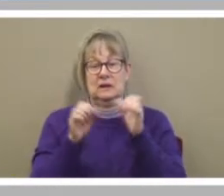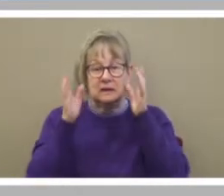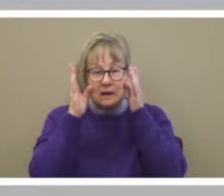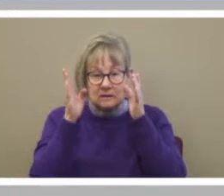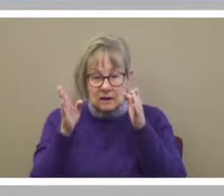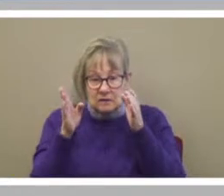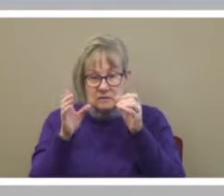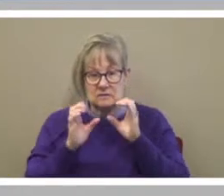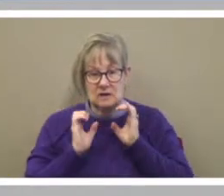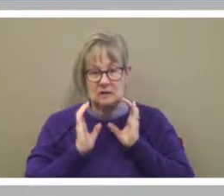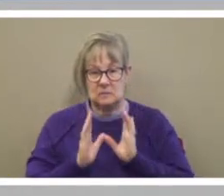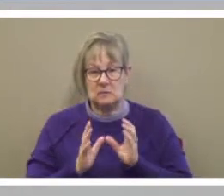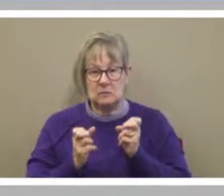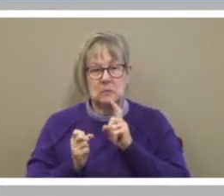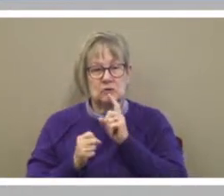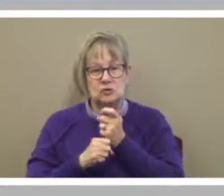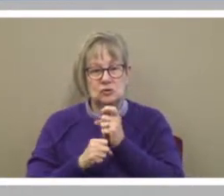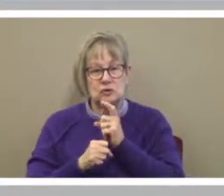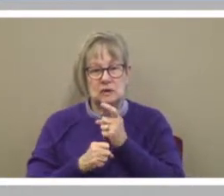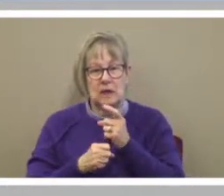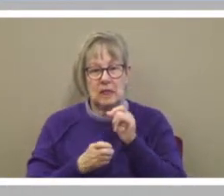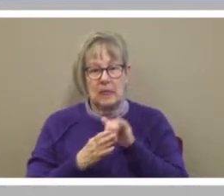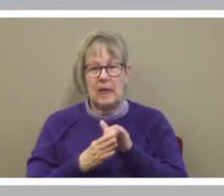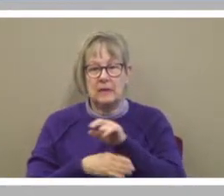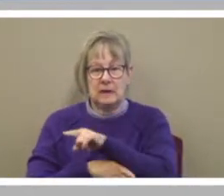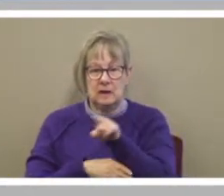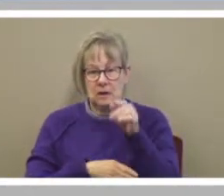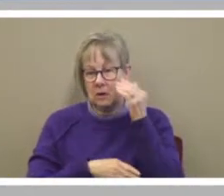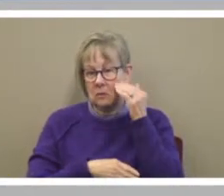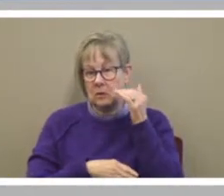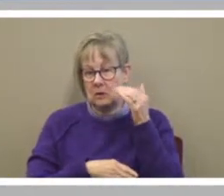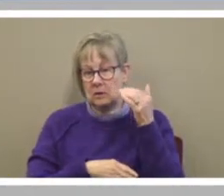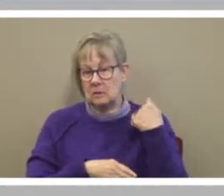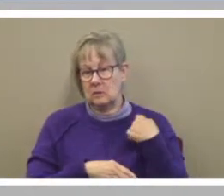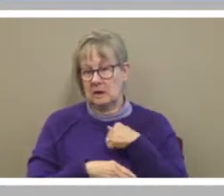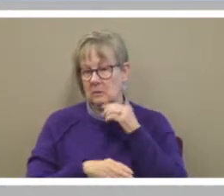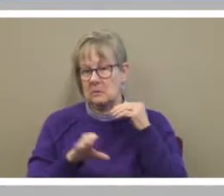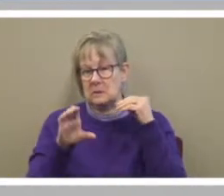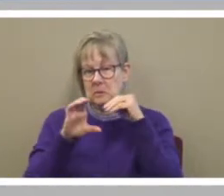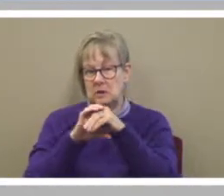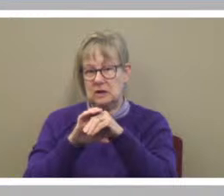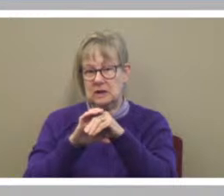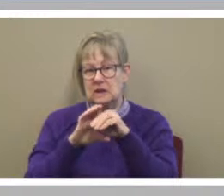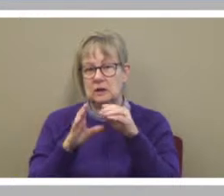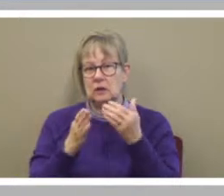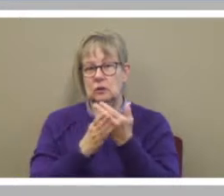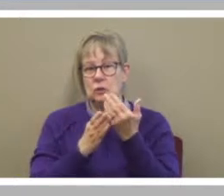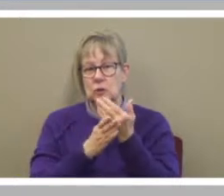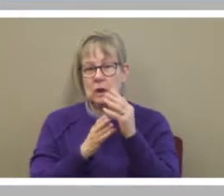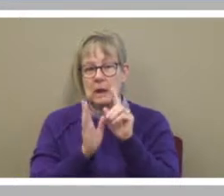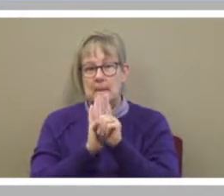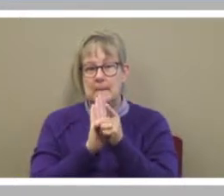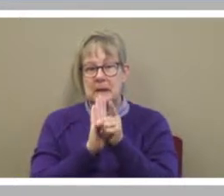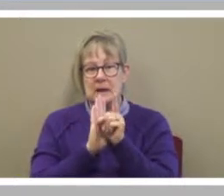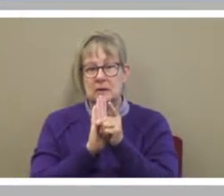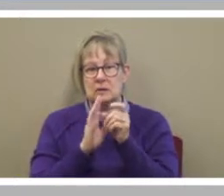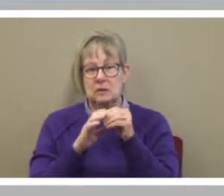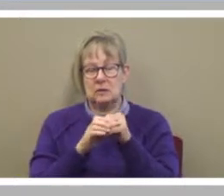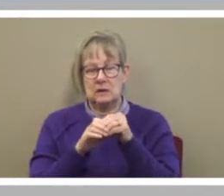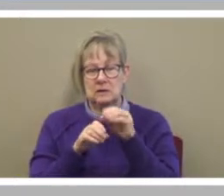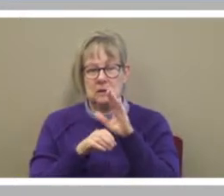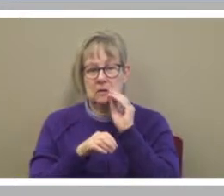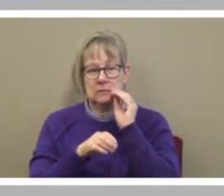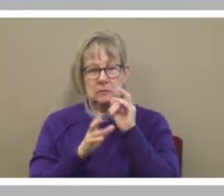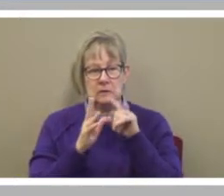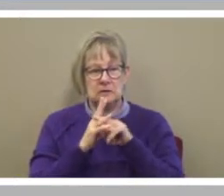we wanted to make sure that they were aware that we're going to be installing a new meter in their home. So we created the installer's educational